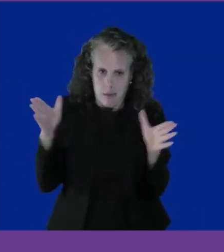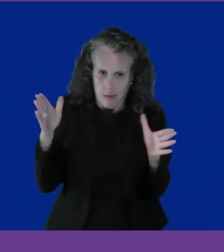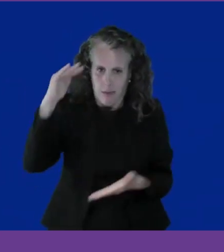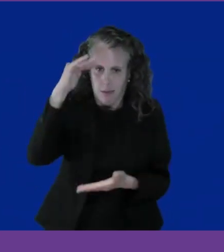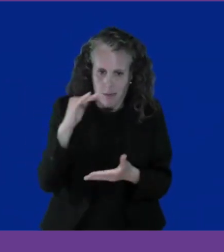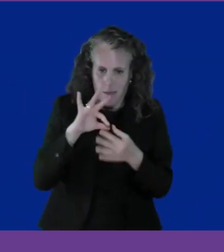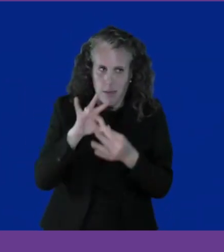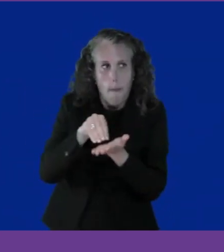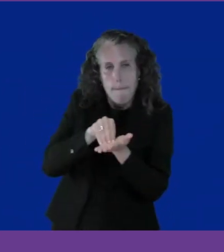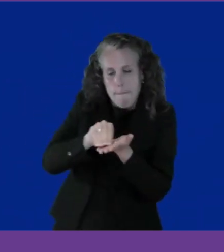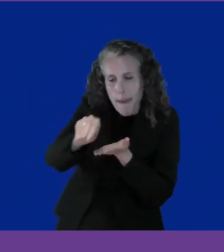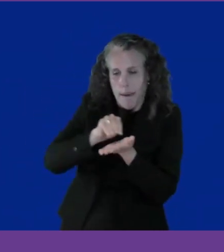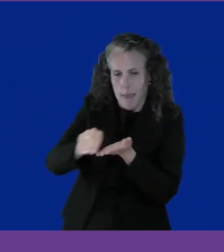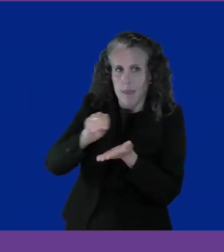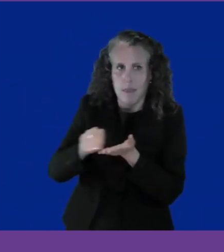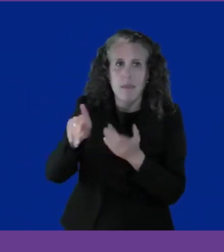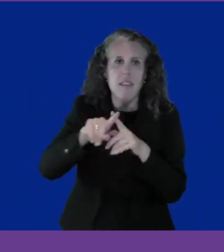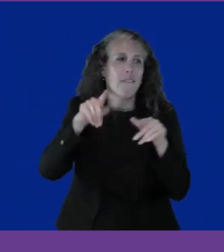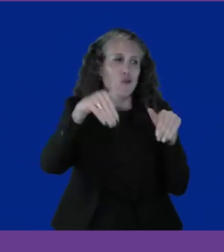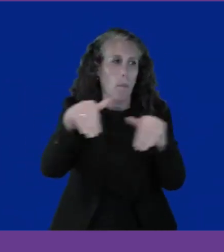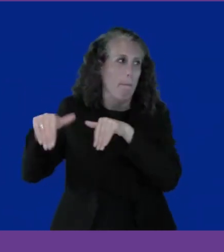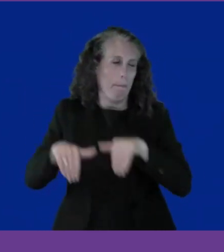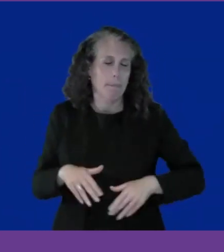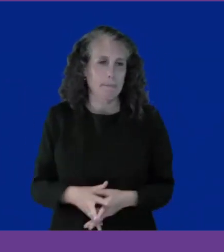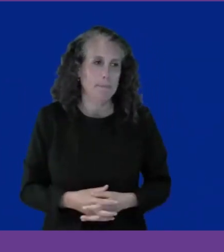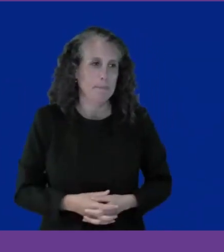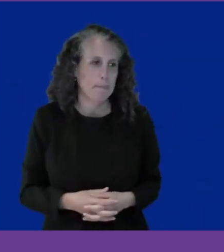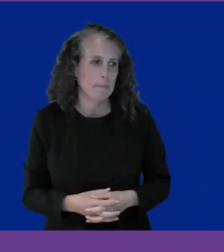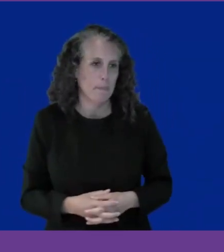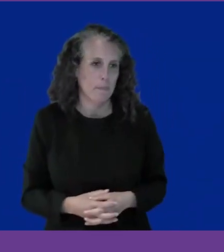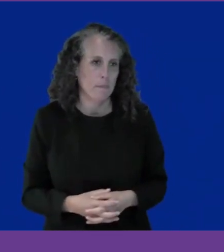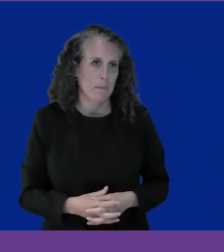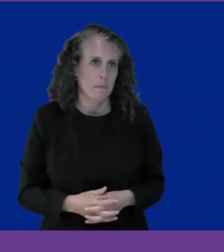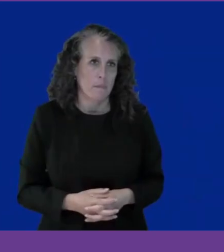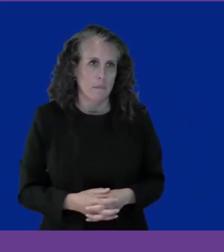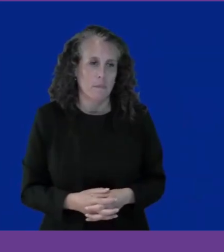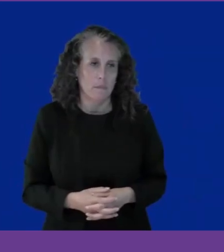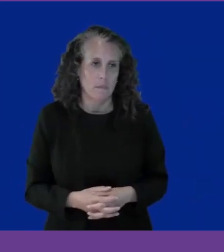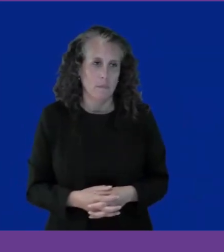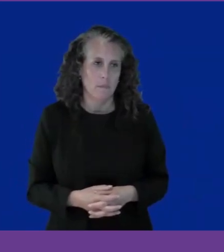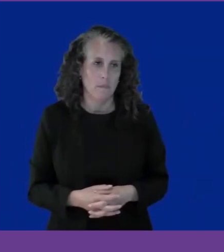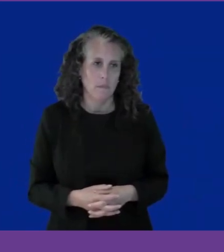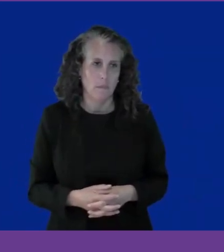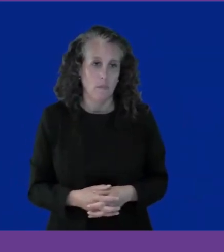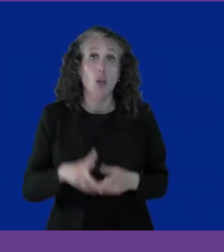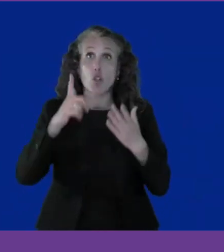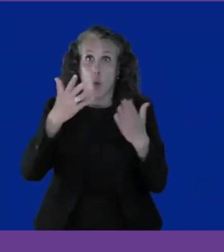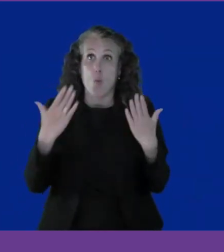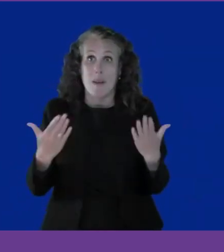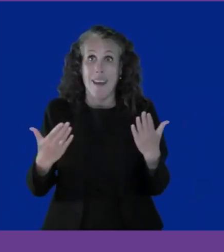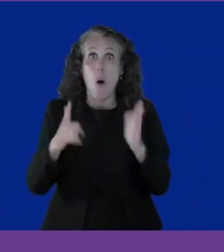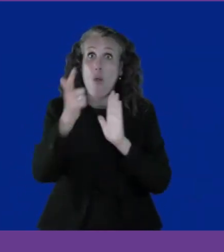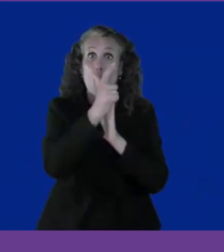on the payments front, retail payments front. And in that respect, we are busy with the review of the